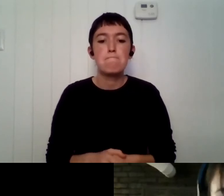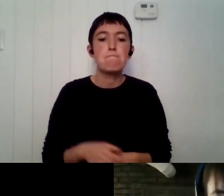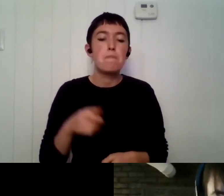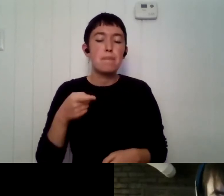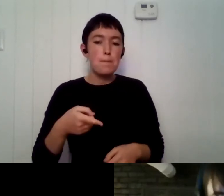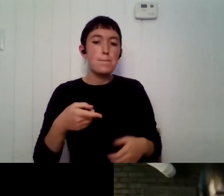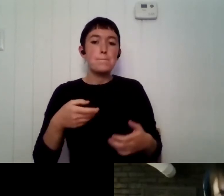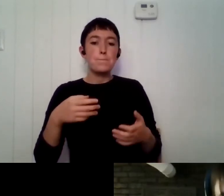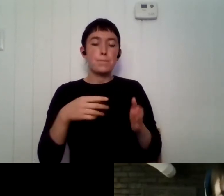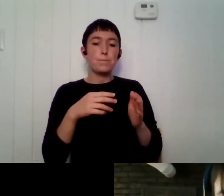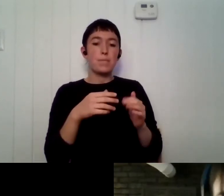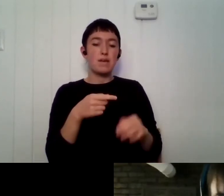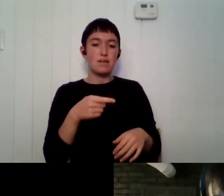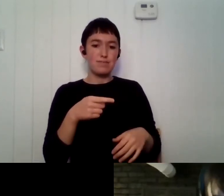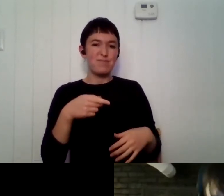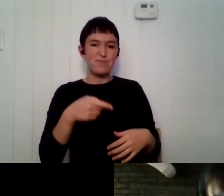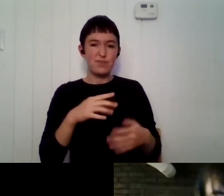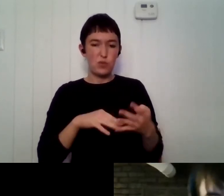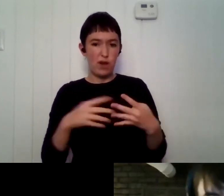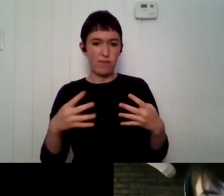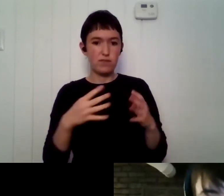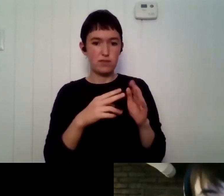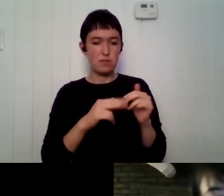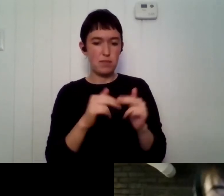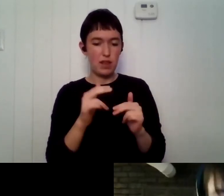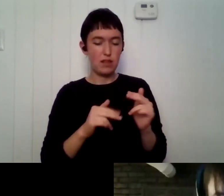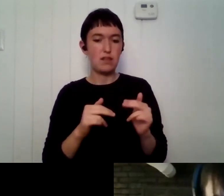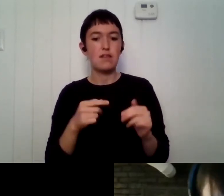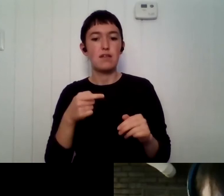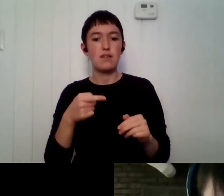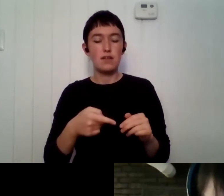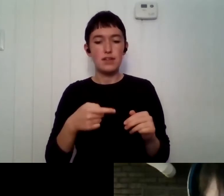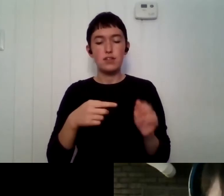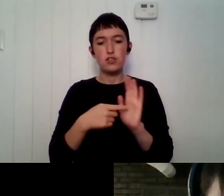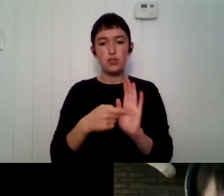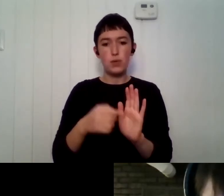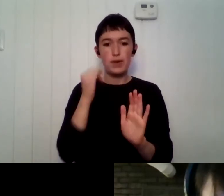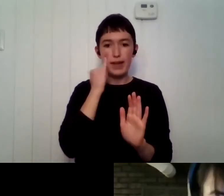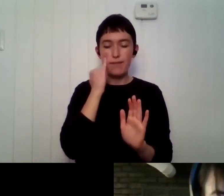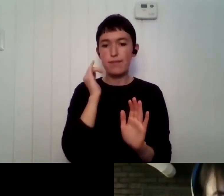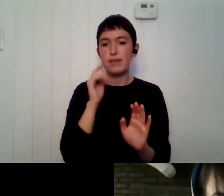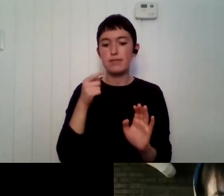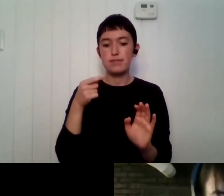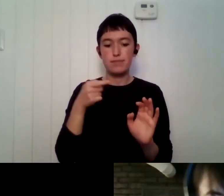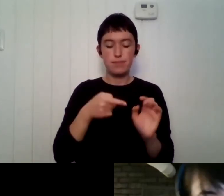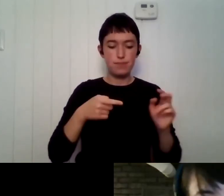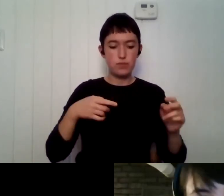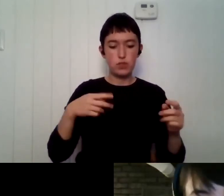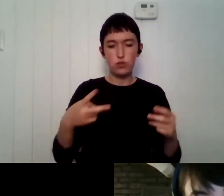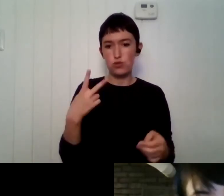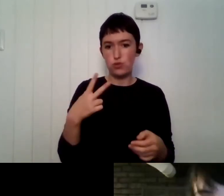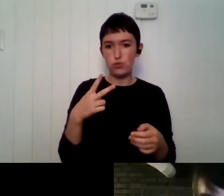2 drugs are going to have a kind of synergistic effect on each other, or if they're going to hurt each other's